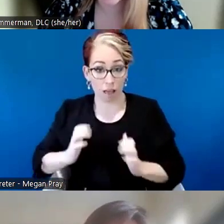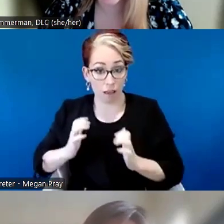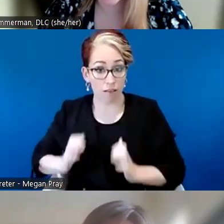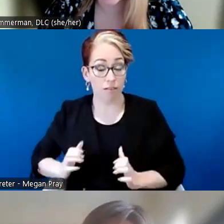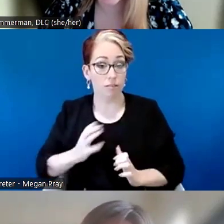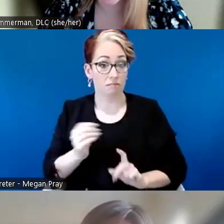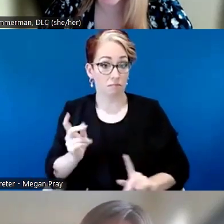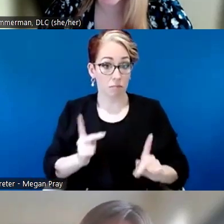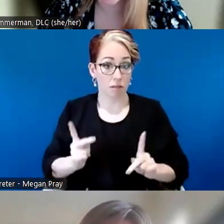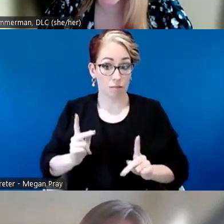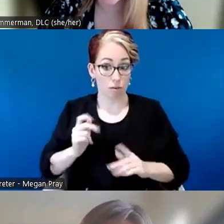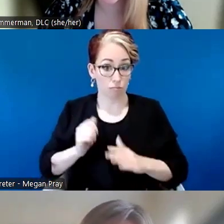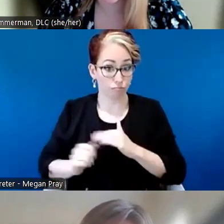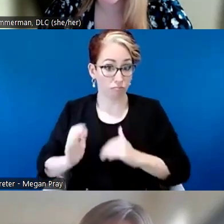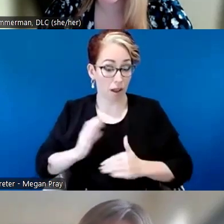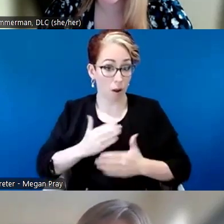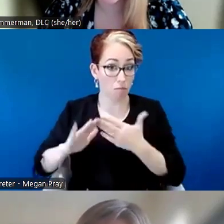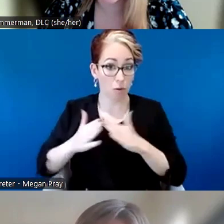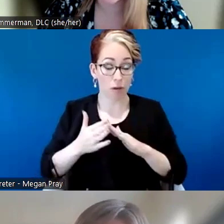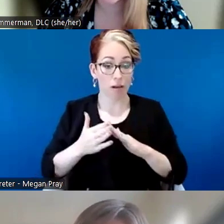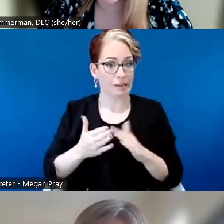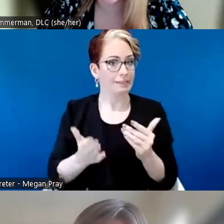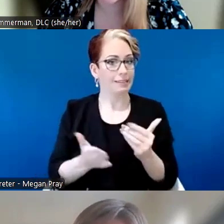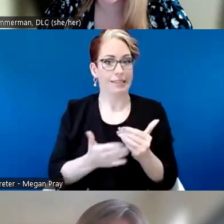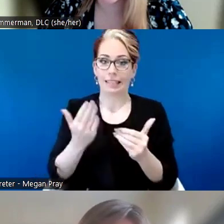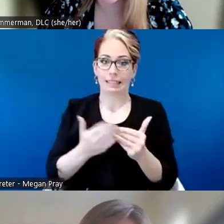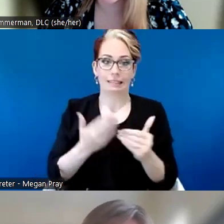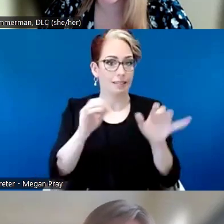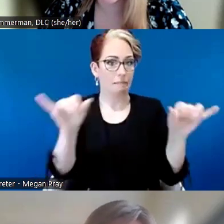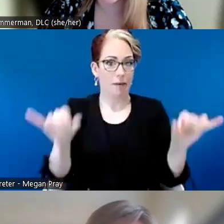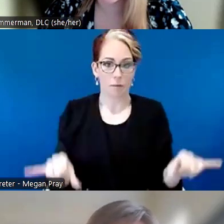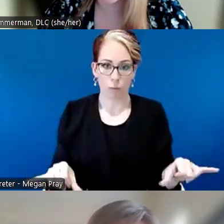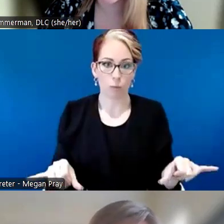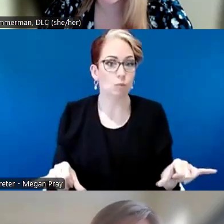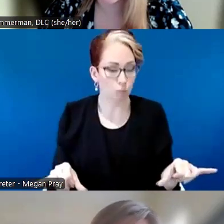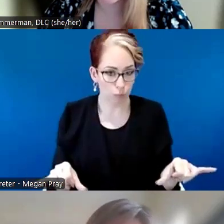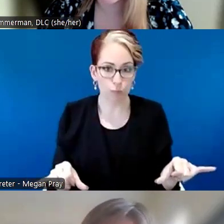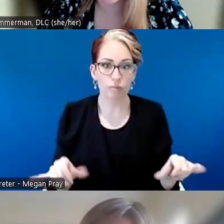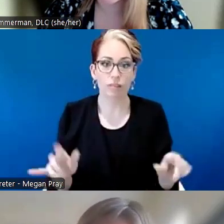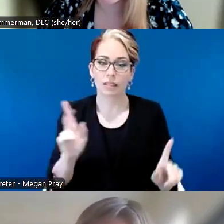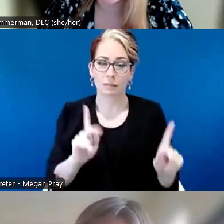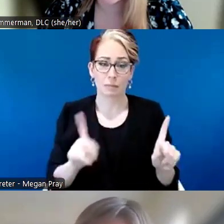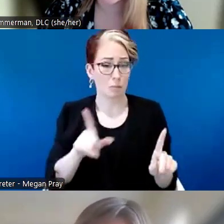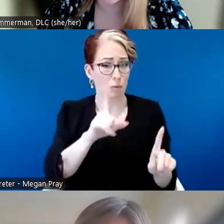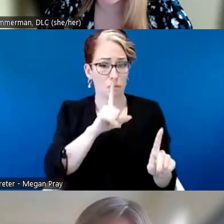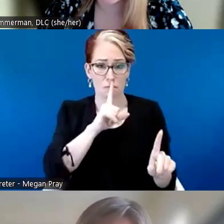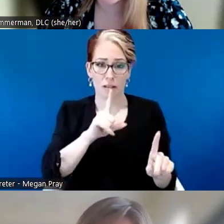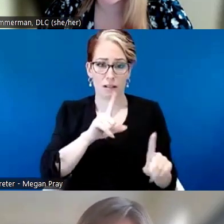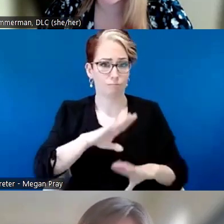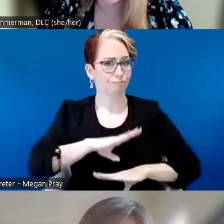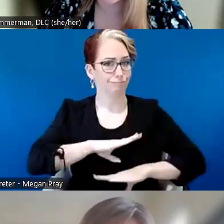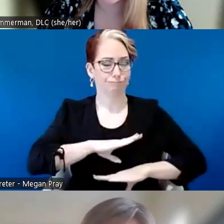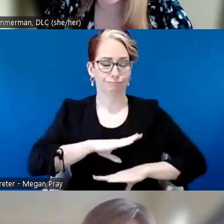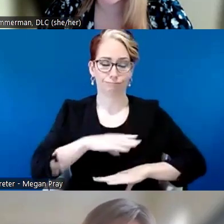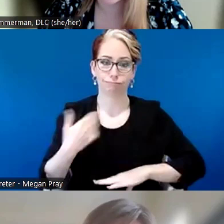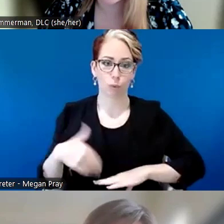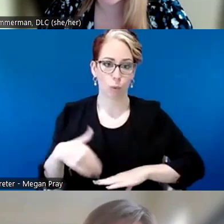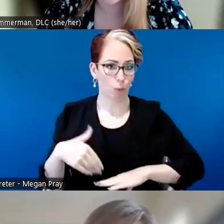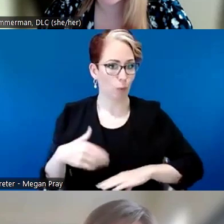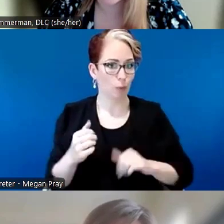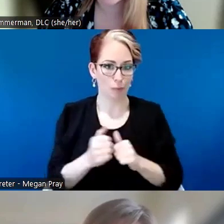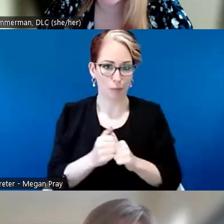it is a pretty easy to use platform, and people have been really pleased with the independence